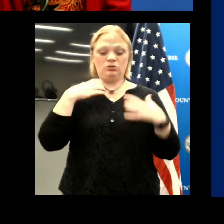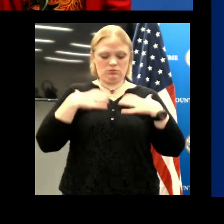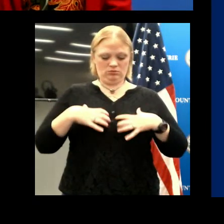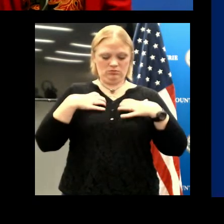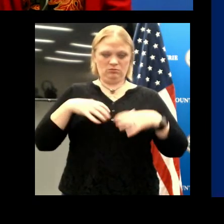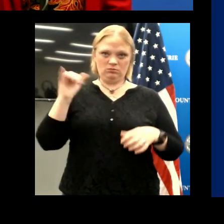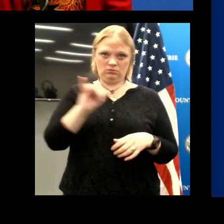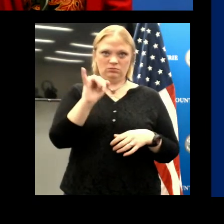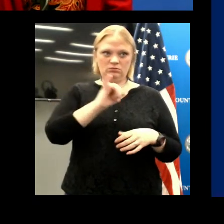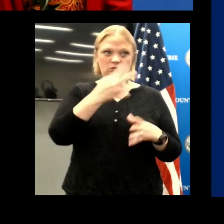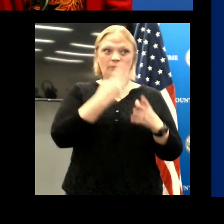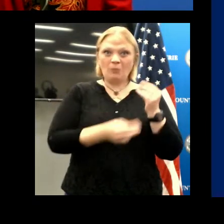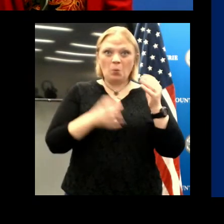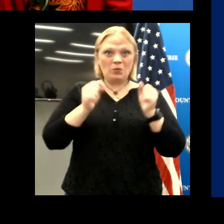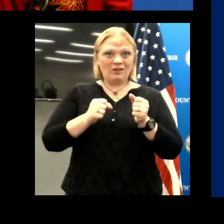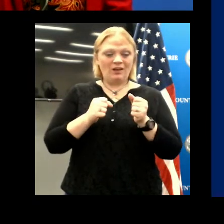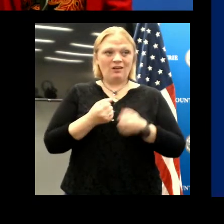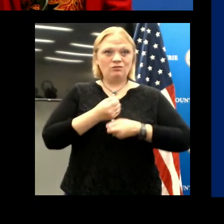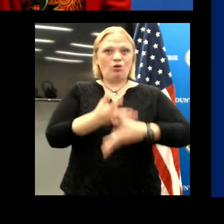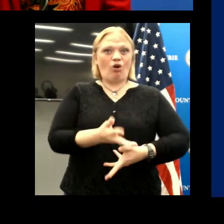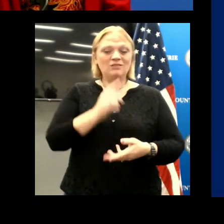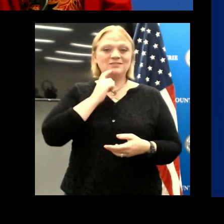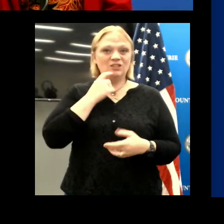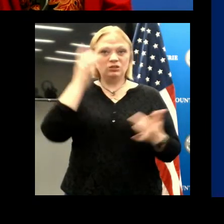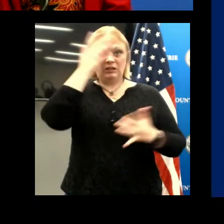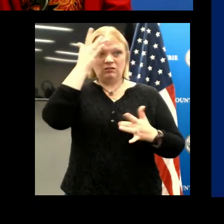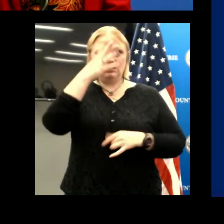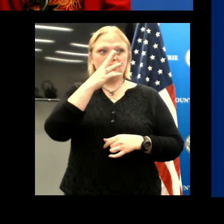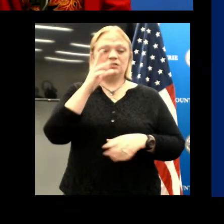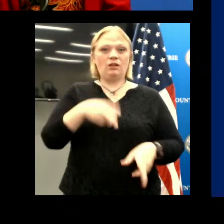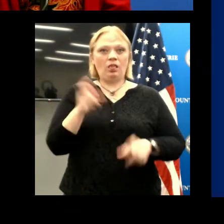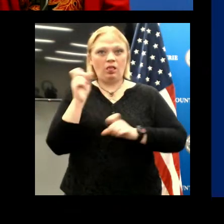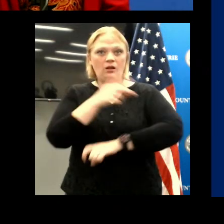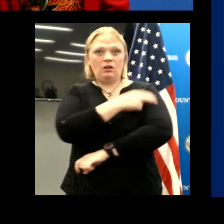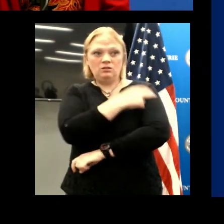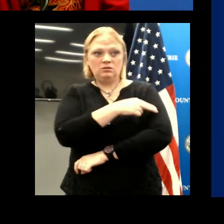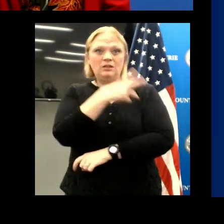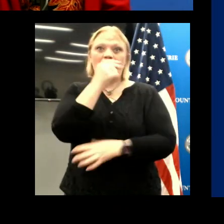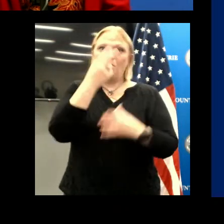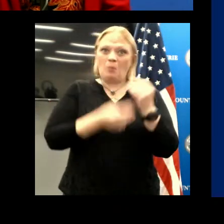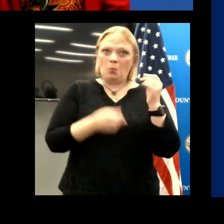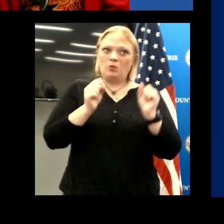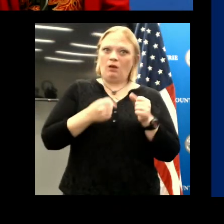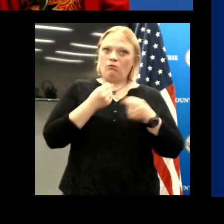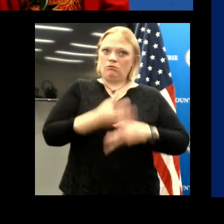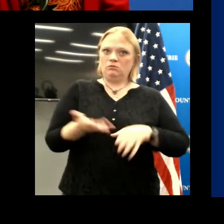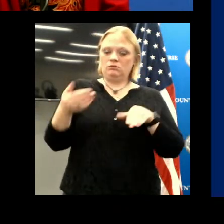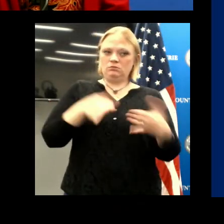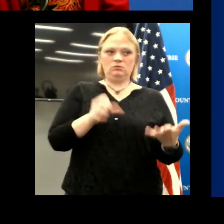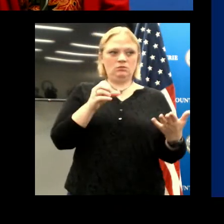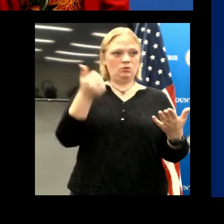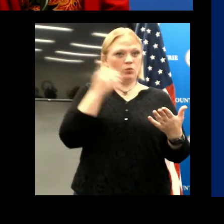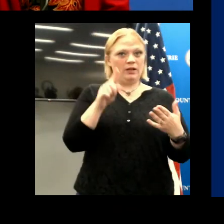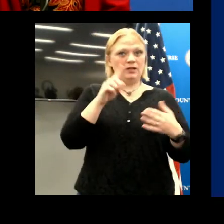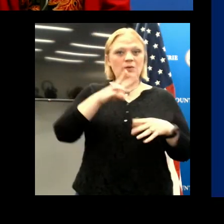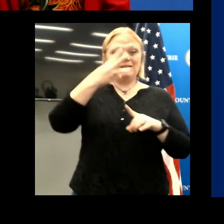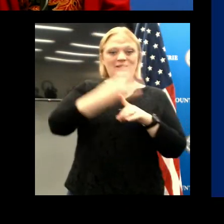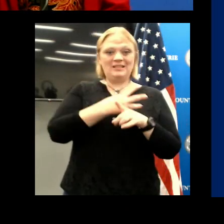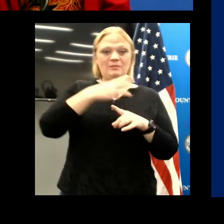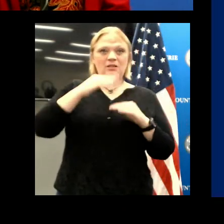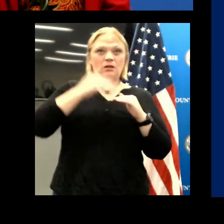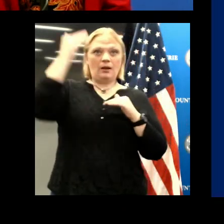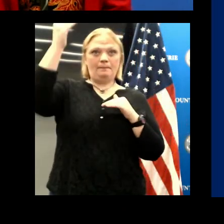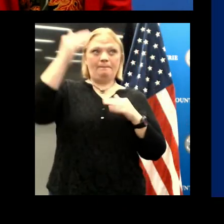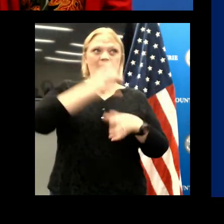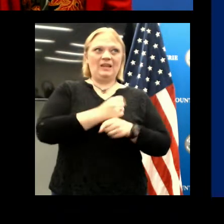respiratory infections. Both can lead to serious illness, both can lead to hospitalizations, and both can lead to death. So anybody 6 months and up, get